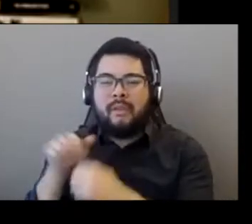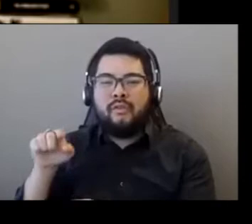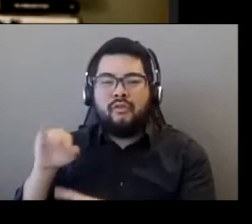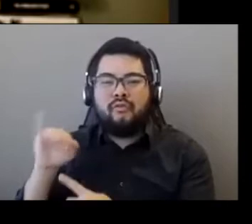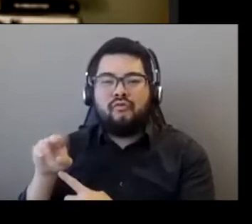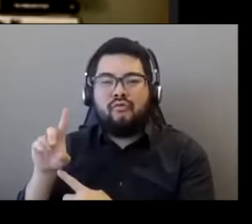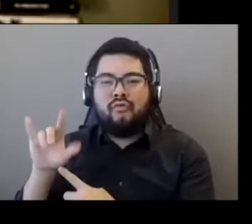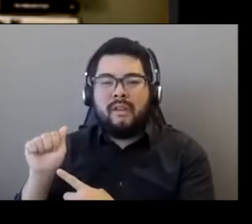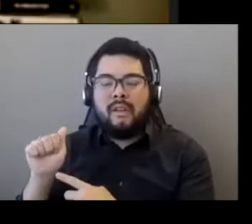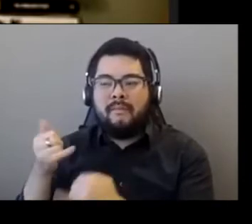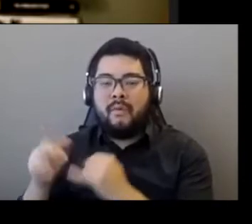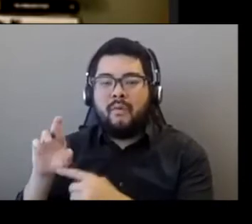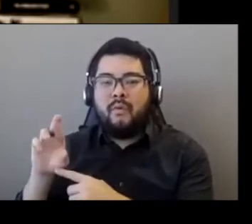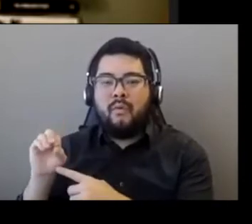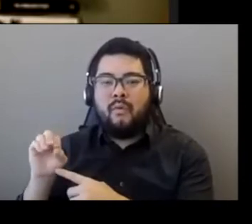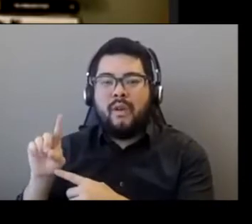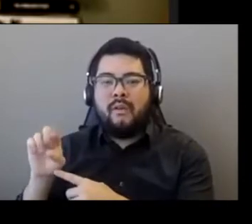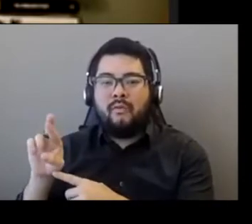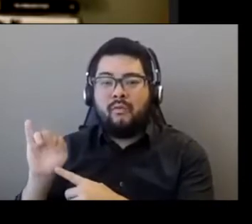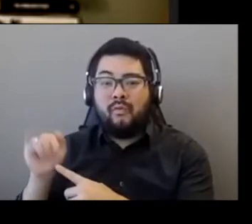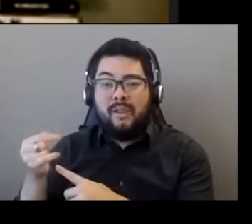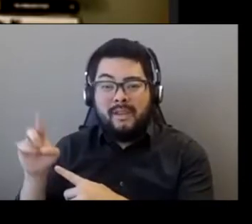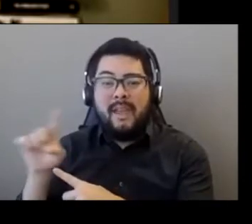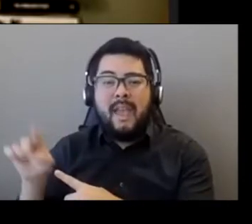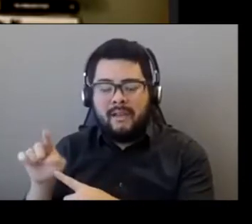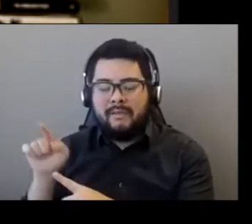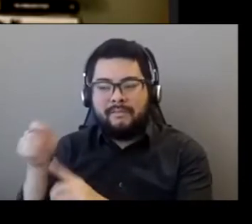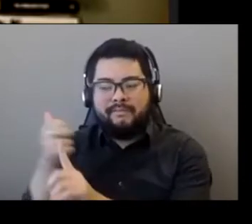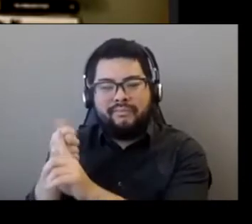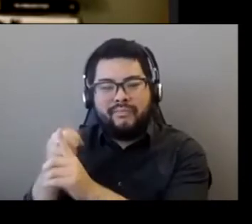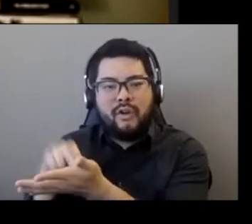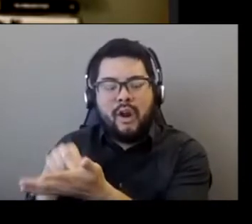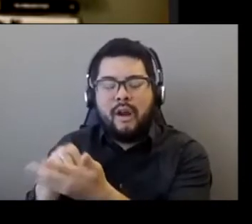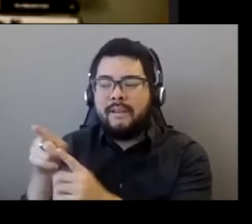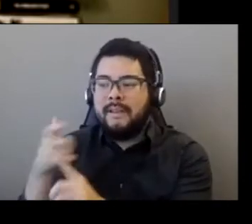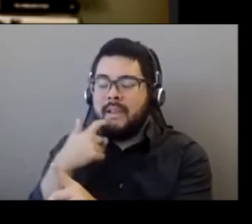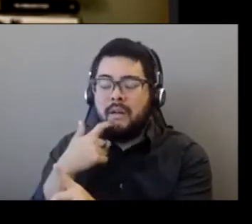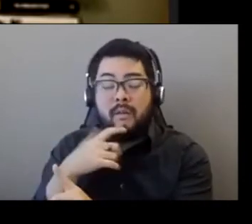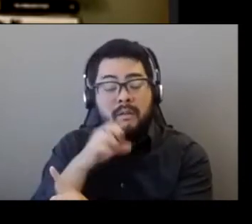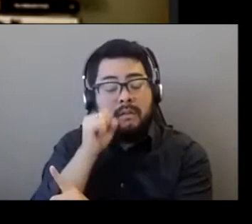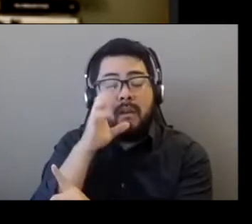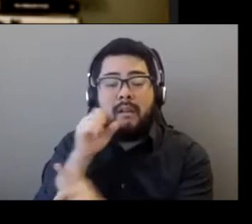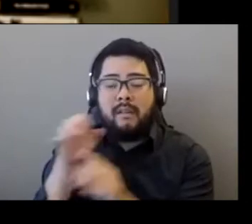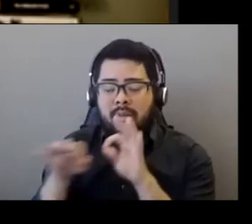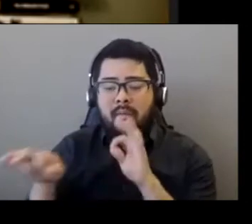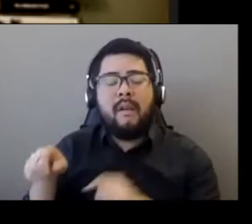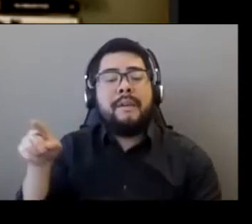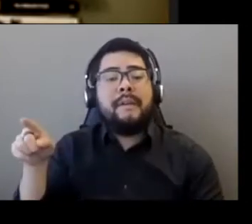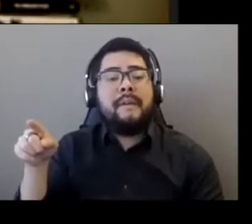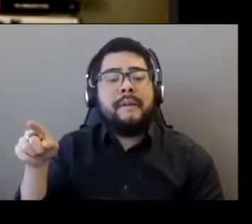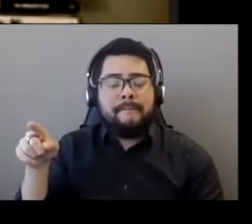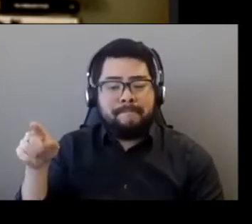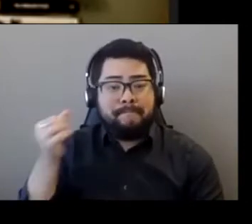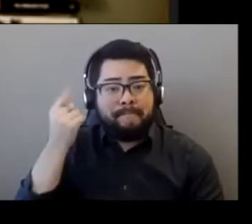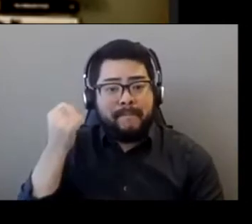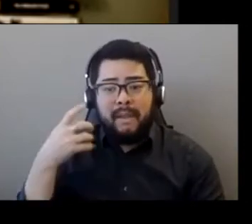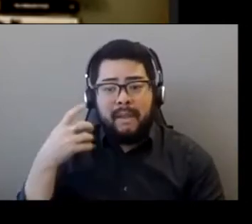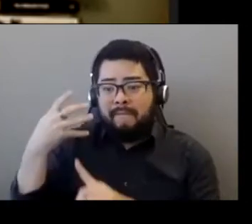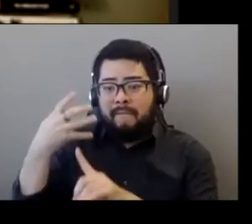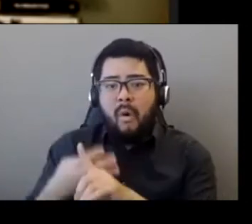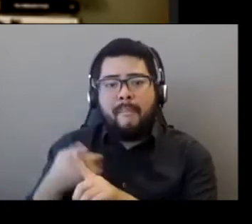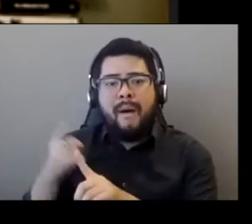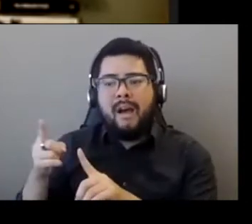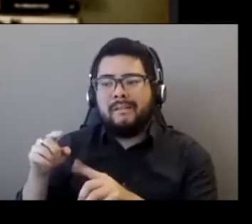brave nurse, said something extraordinary. She had for 4 months been in the trauma